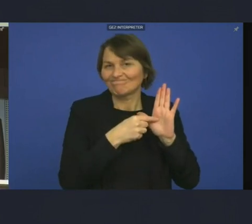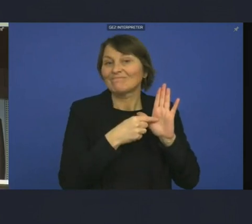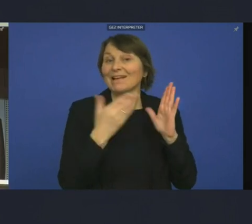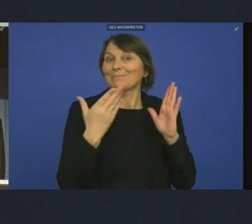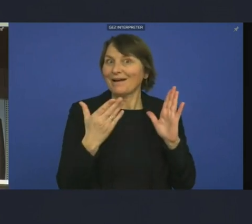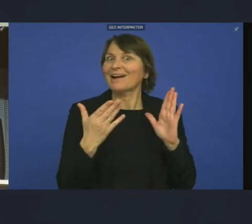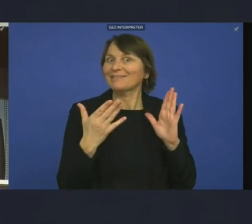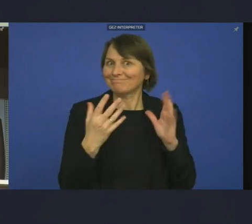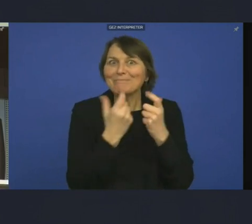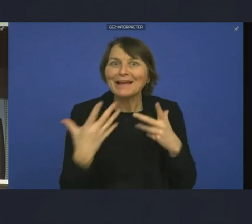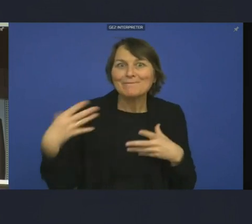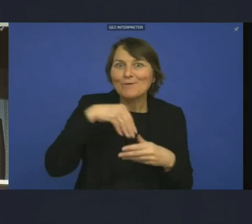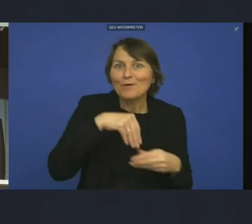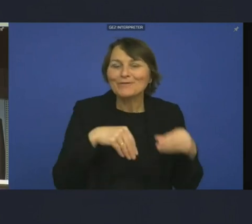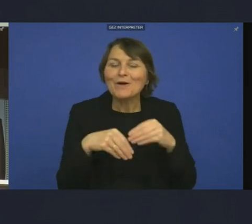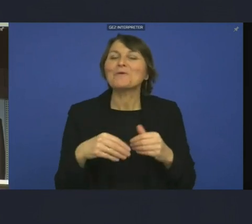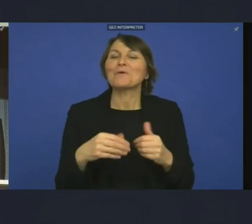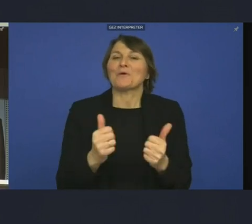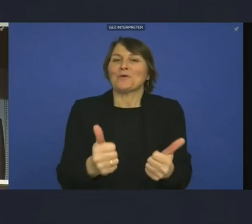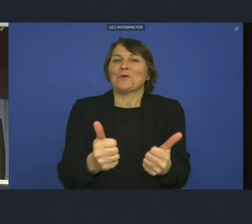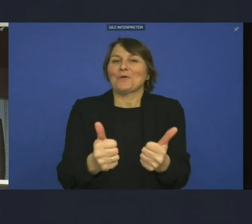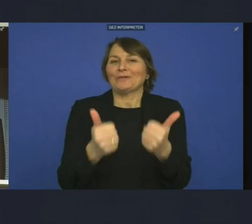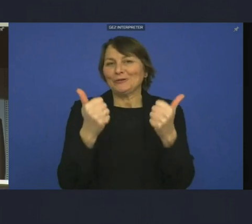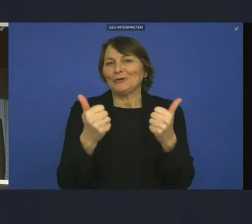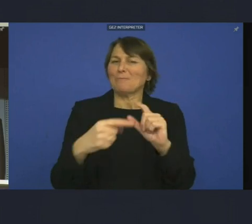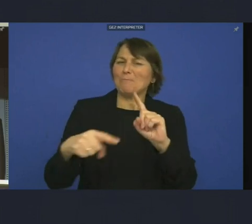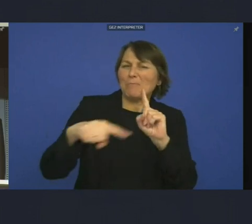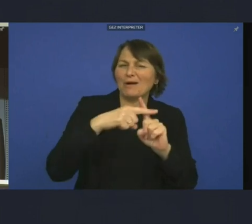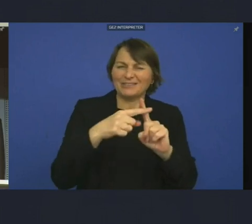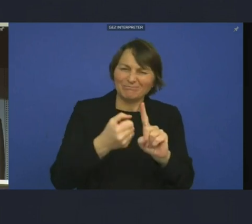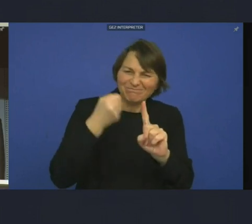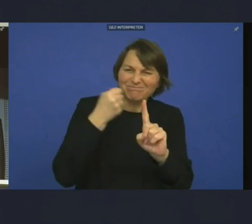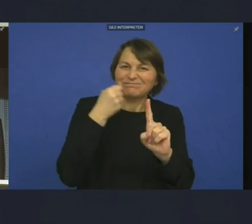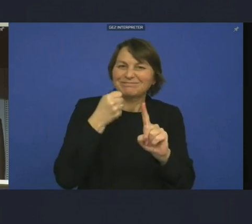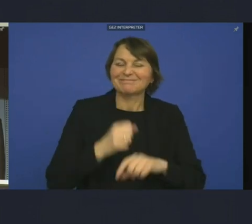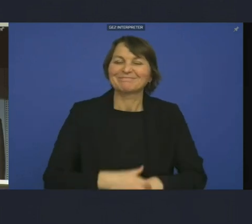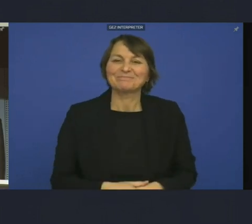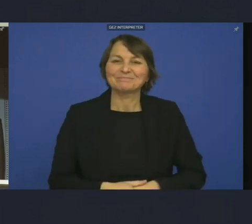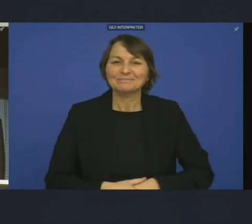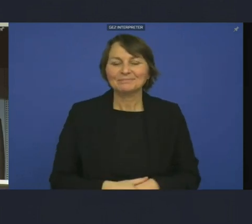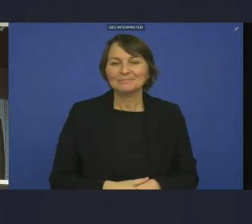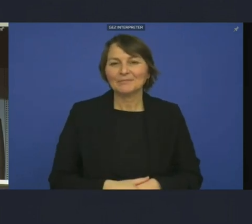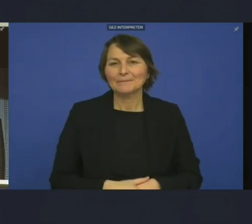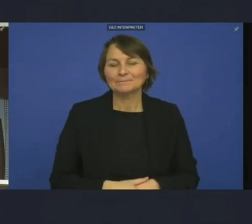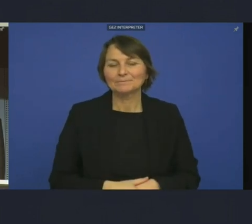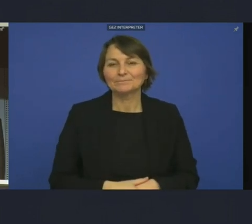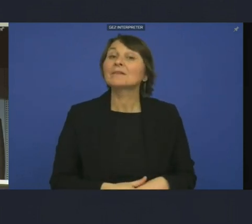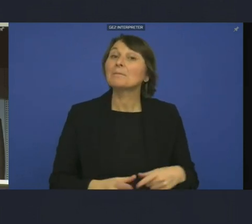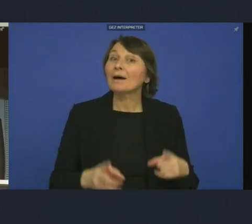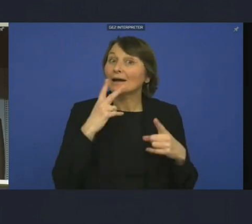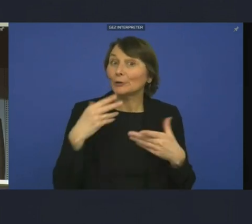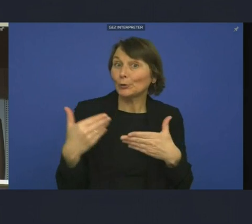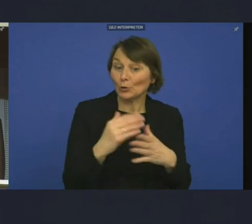to run these groups. And it was also possible to create new groups, especially for